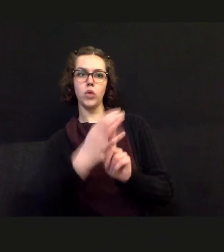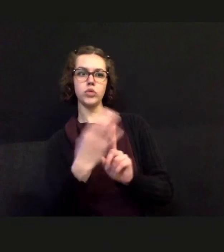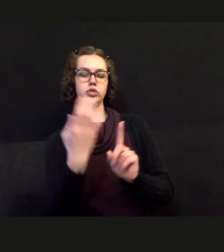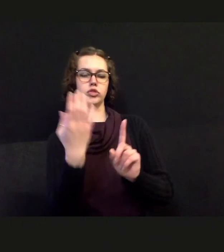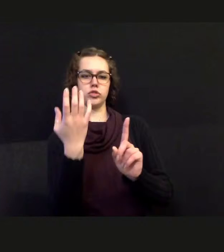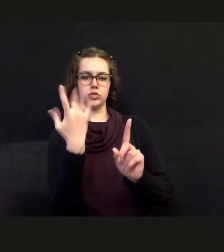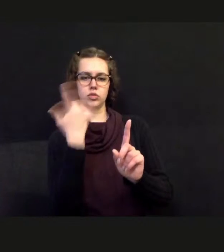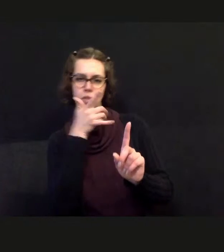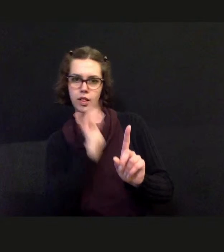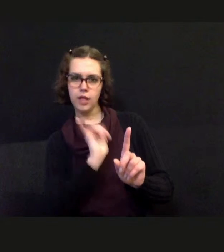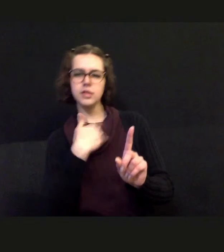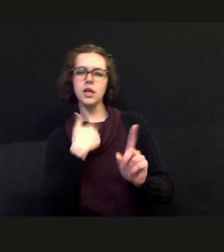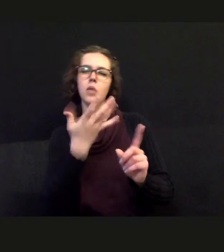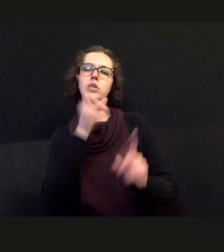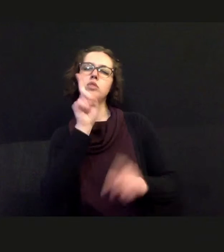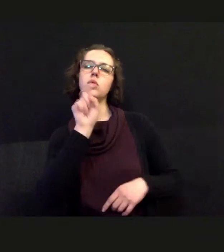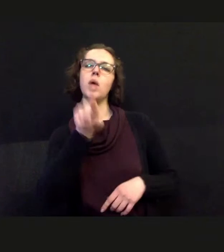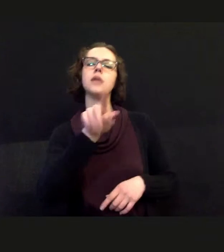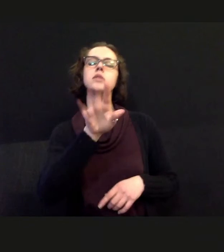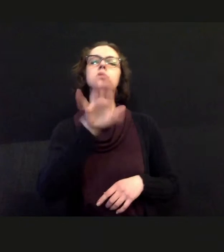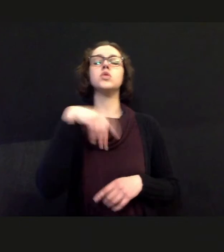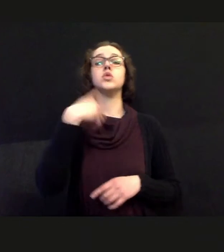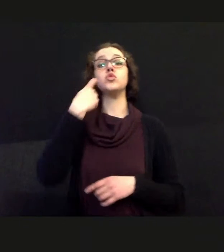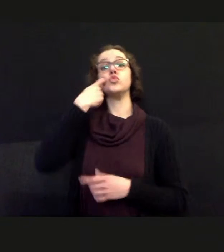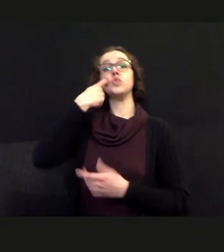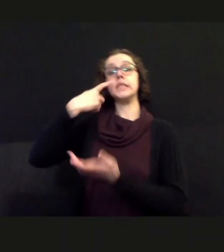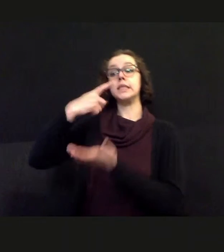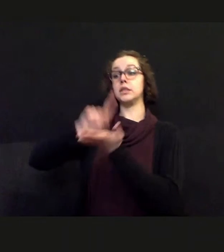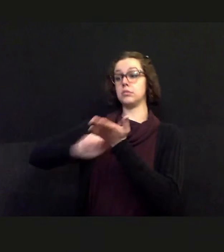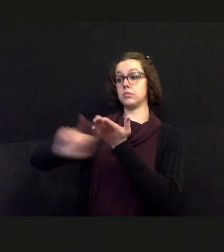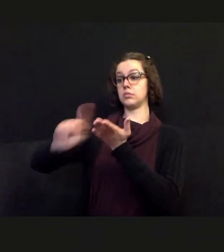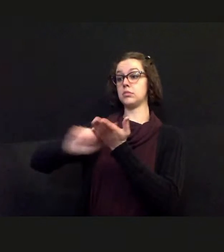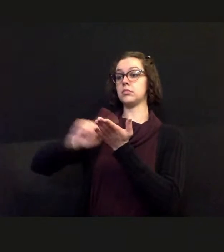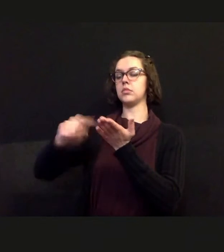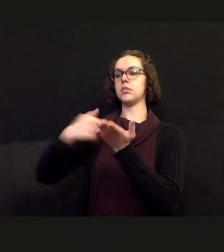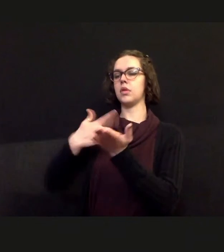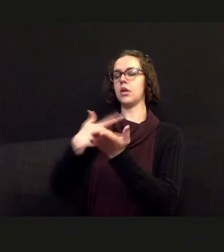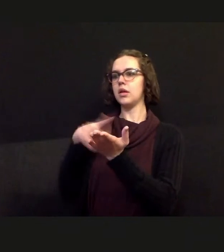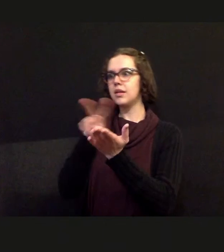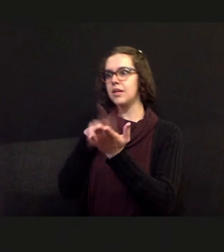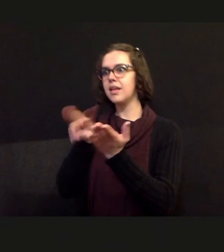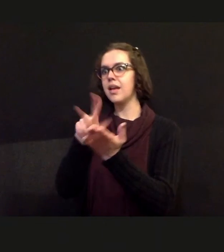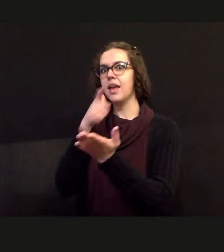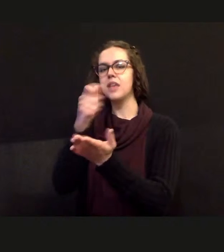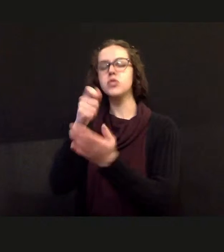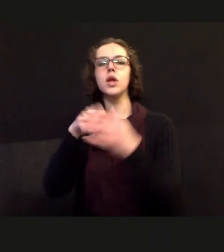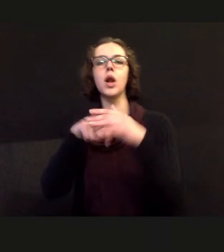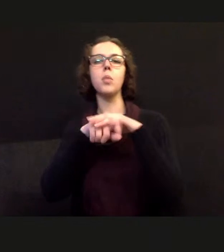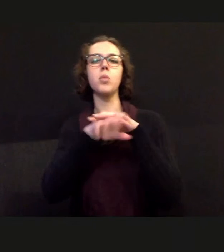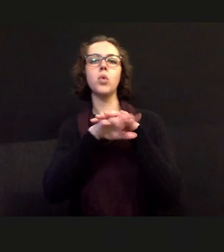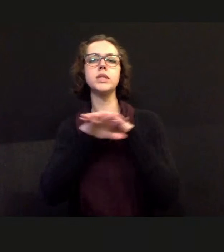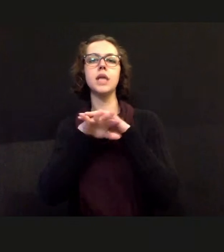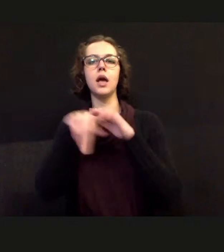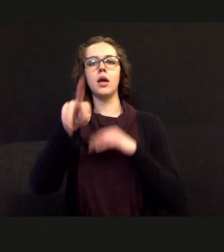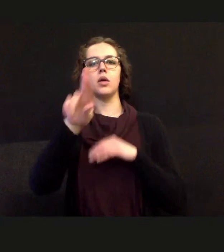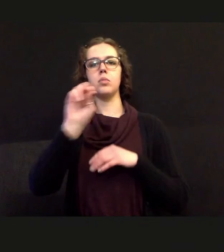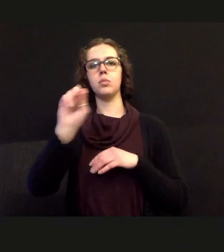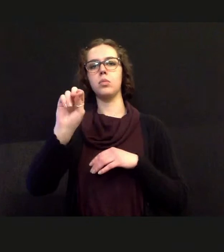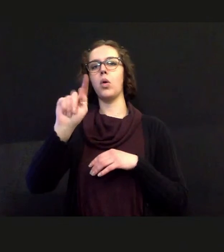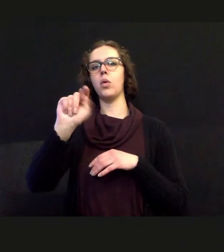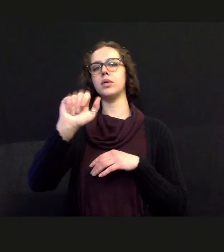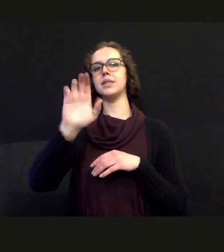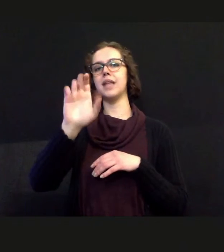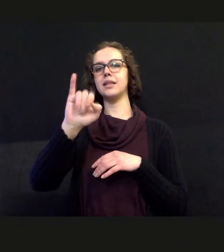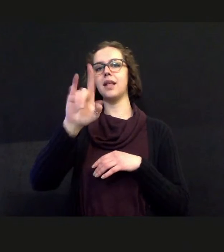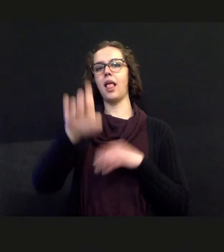you, because there's been recent work that I find also very fascinating on pro-tactile. And I was wondering whether in